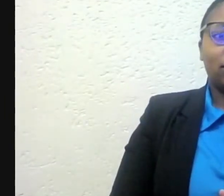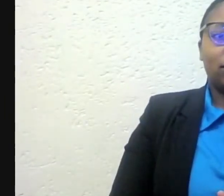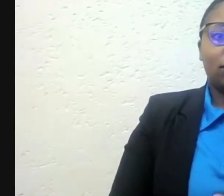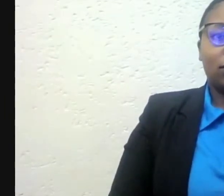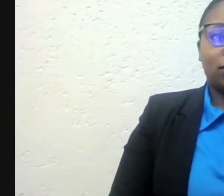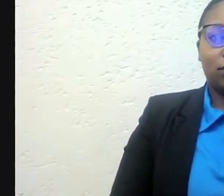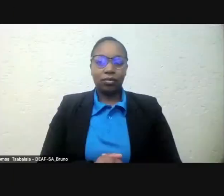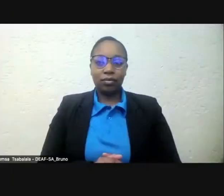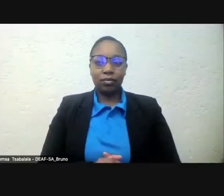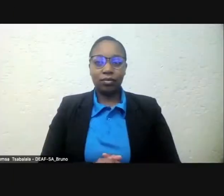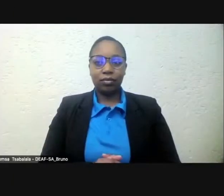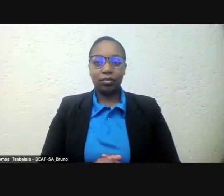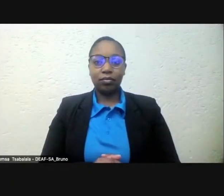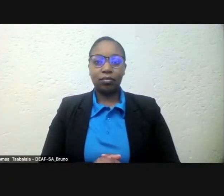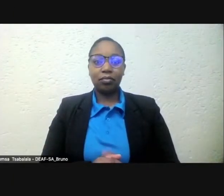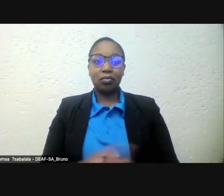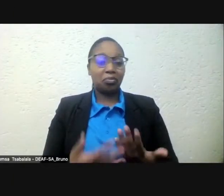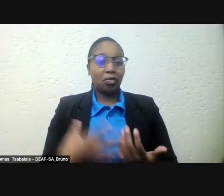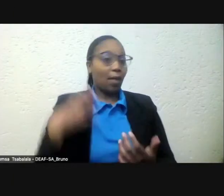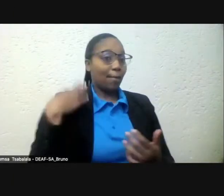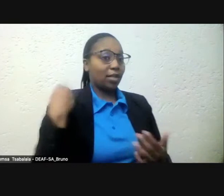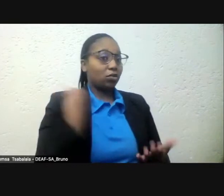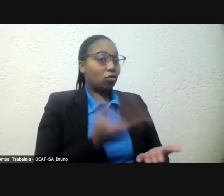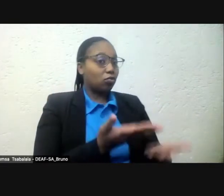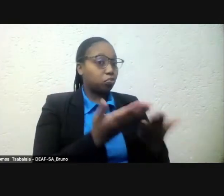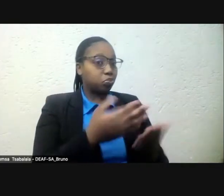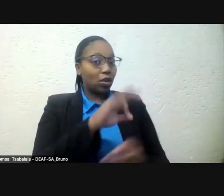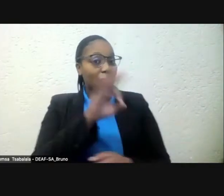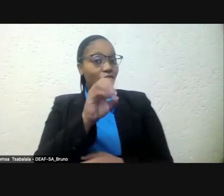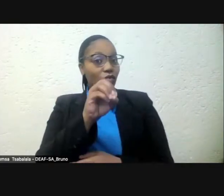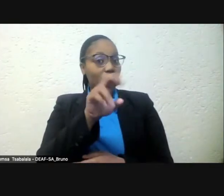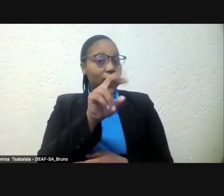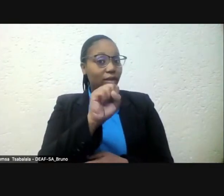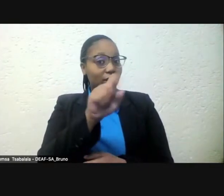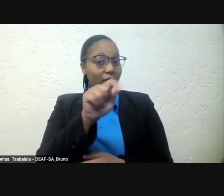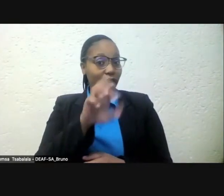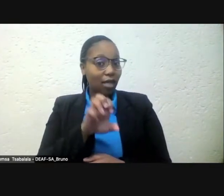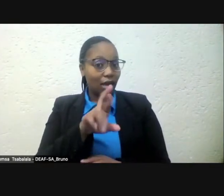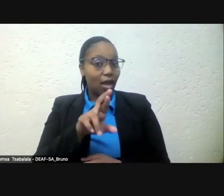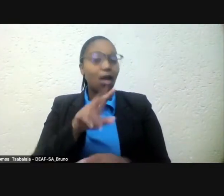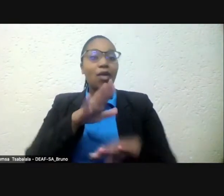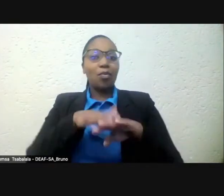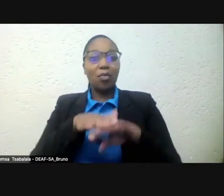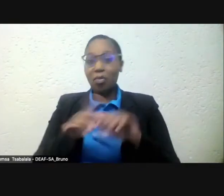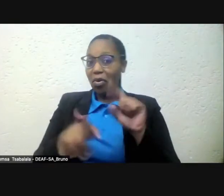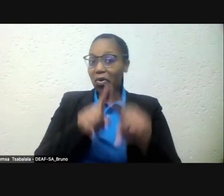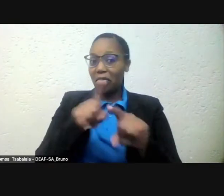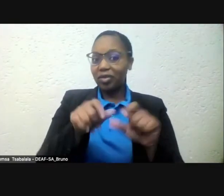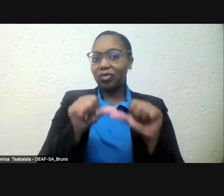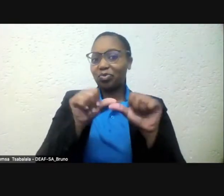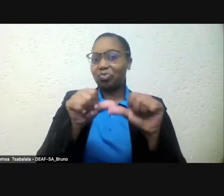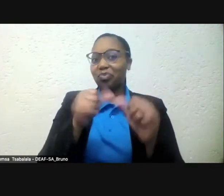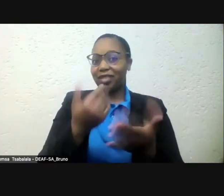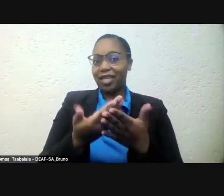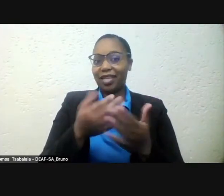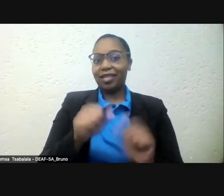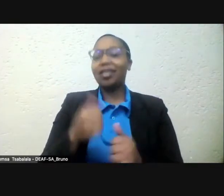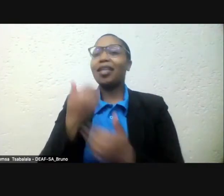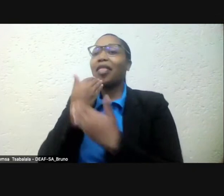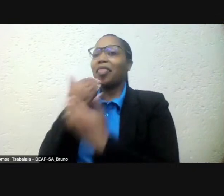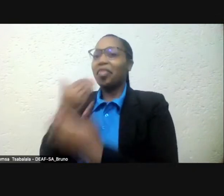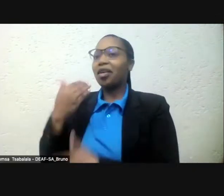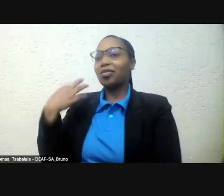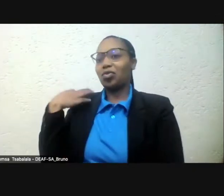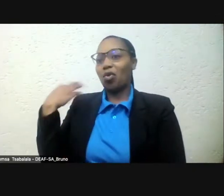Yeah, you can proceed, Foster. Maybe take a next round. Okay, thanks, Doc, and thanks to panelists. Let me take the second round.